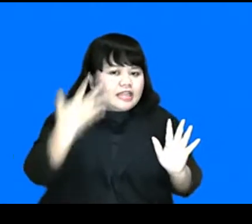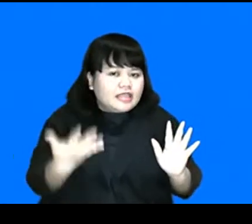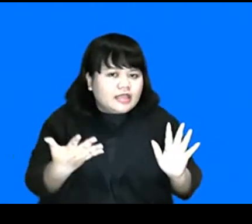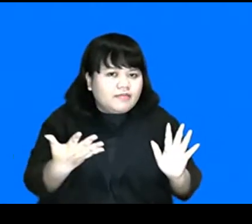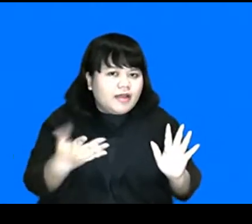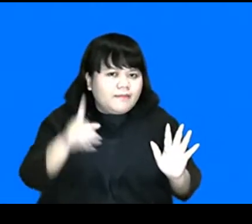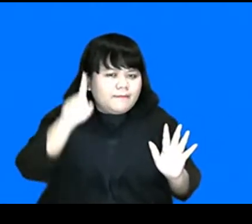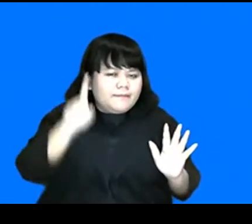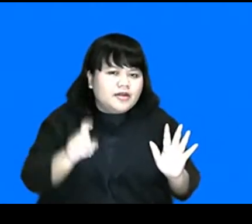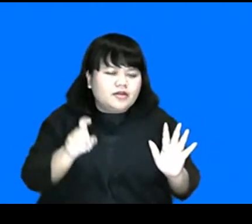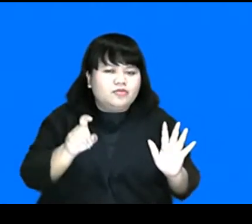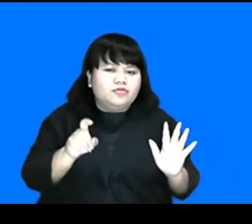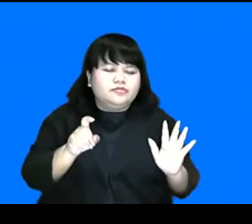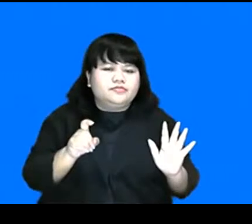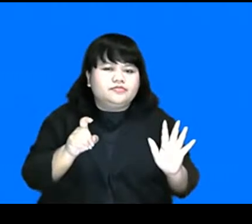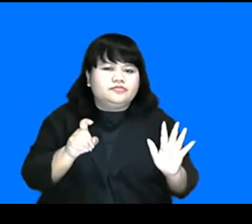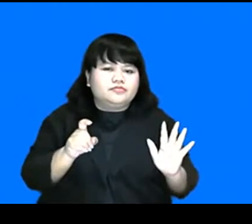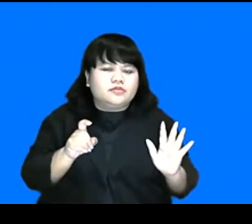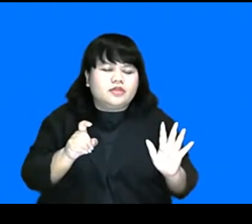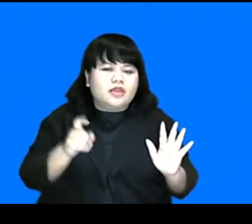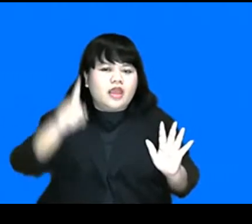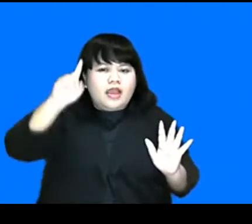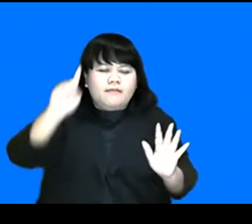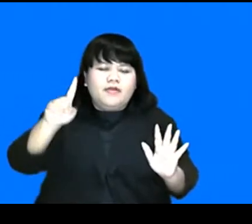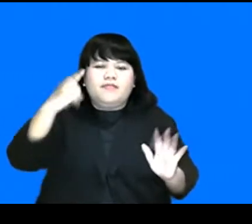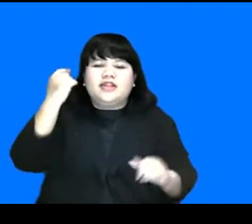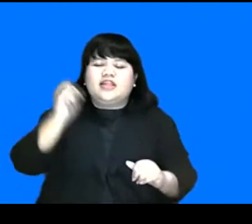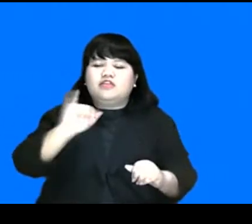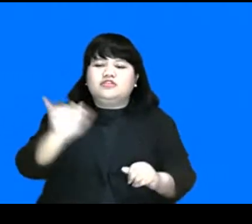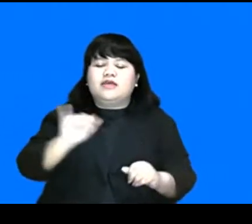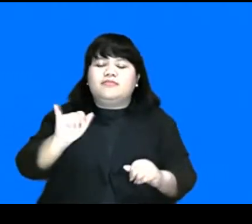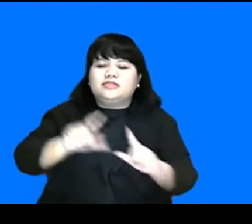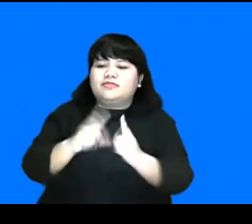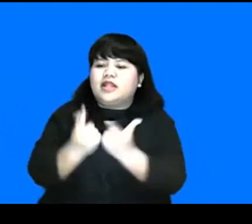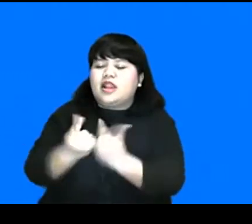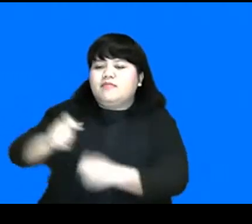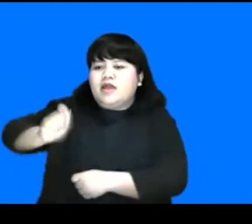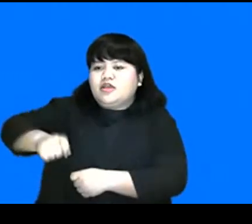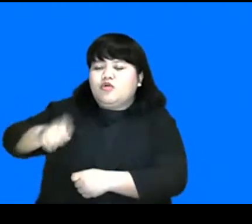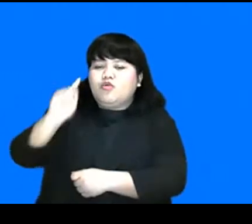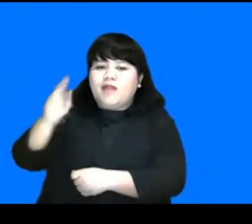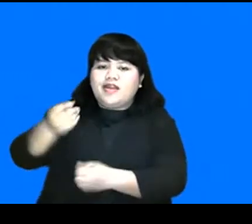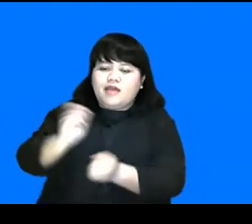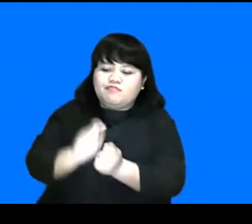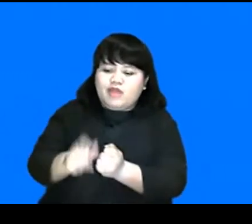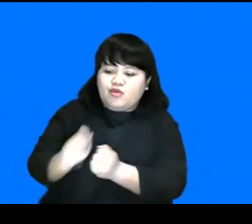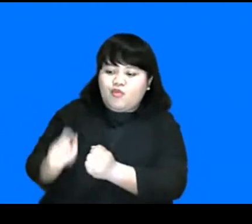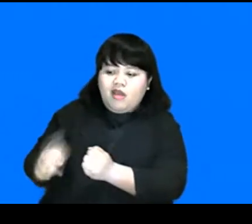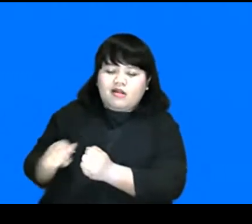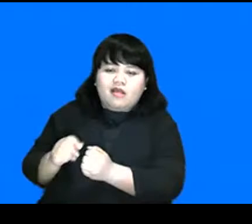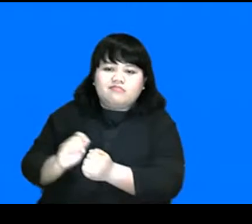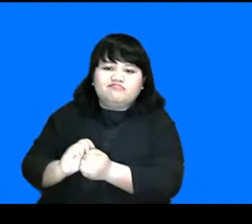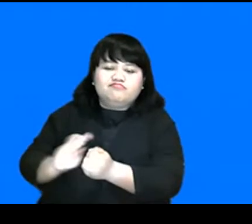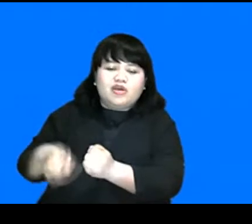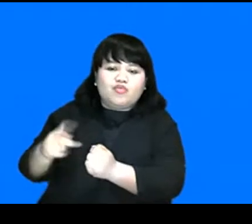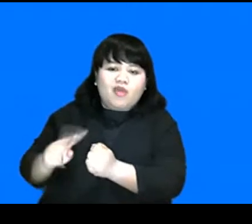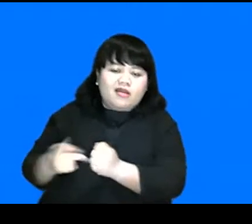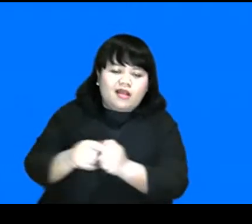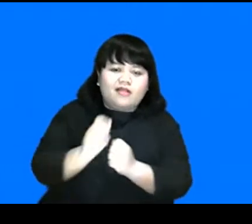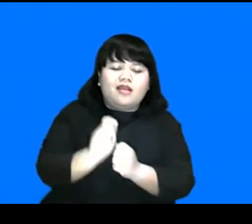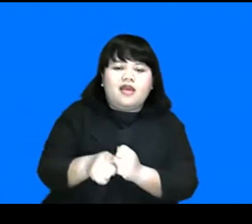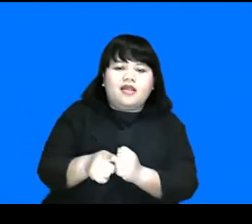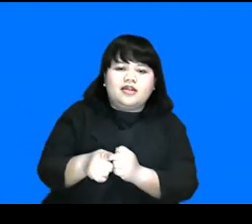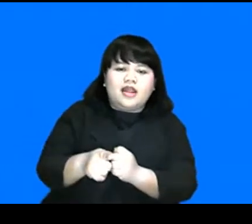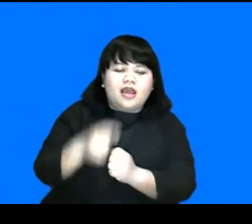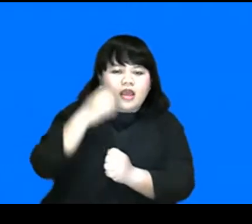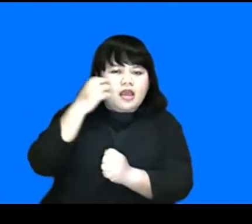right? So they need expenses. Mm-hmm. Obviously, they need revenues. So there's this principle that taxation is the